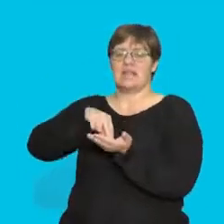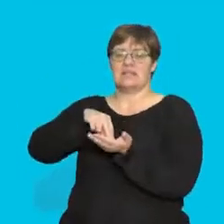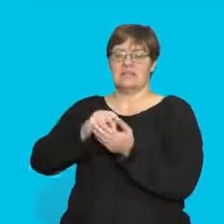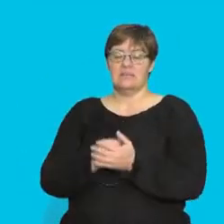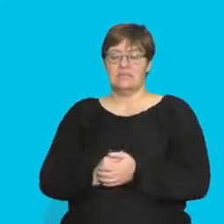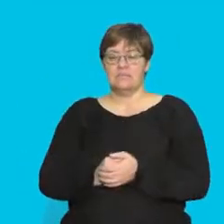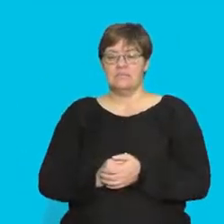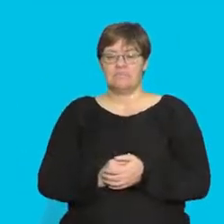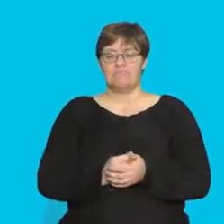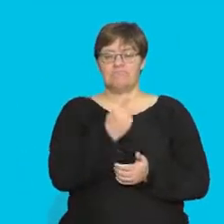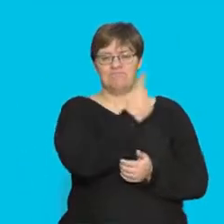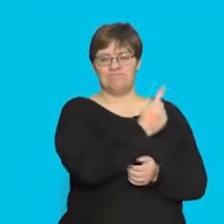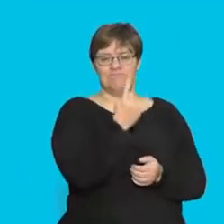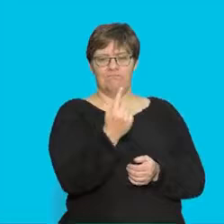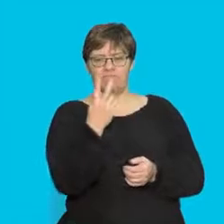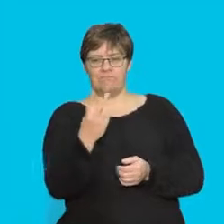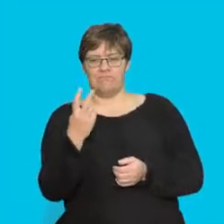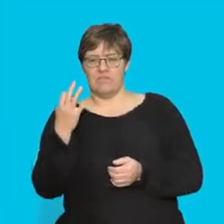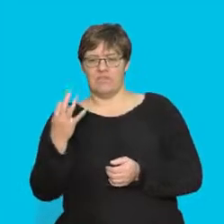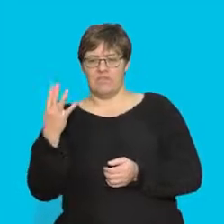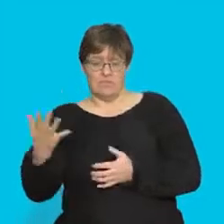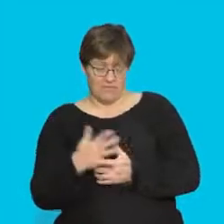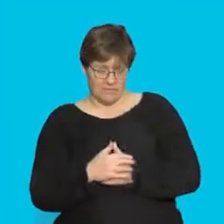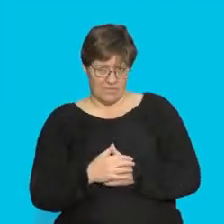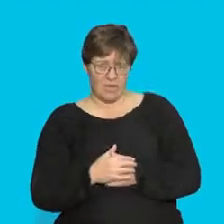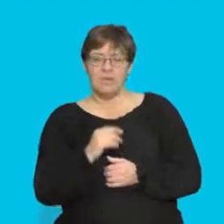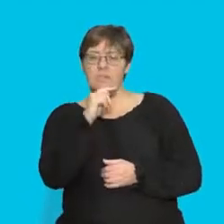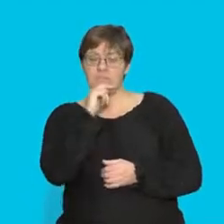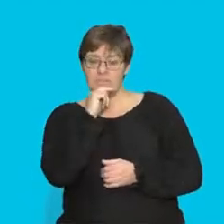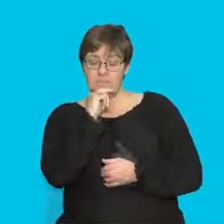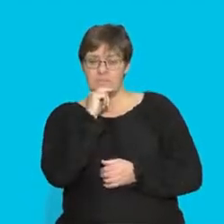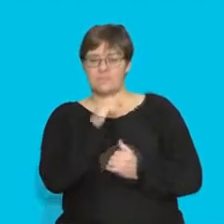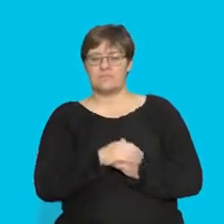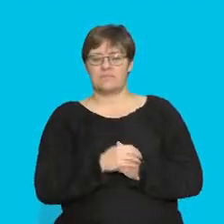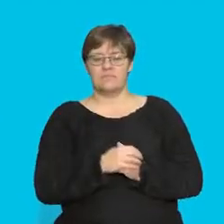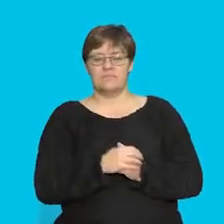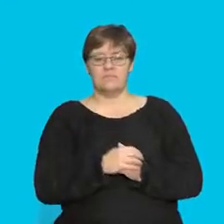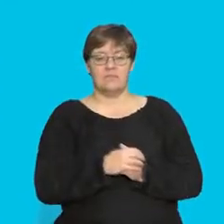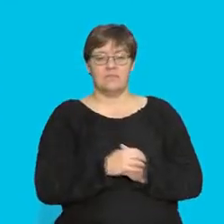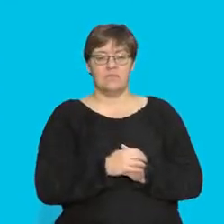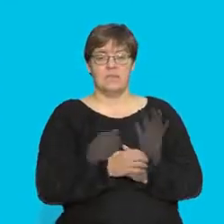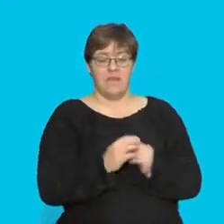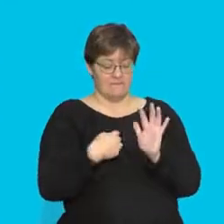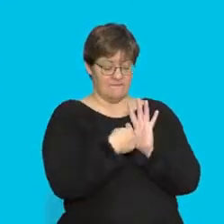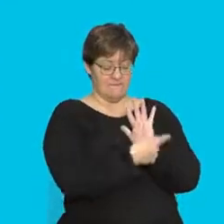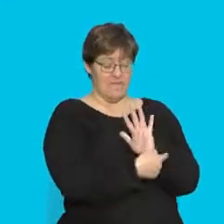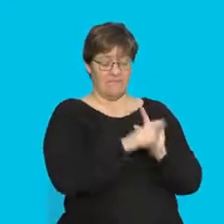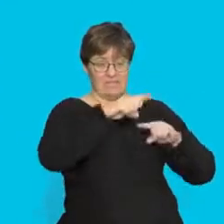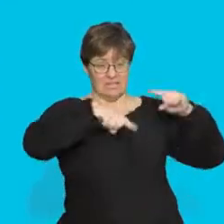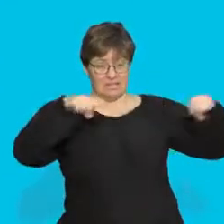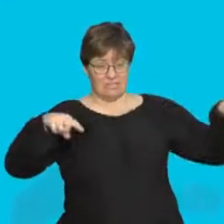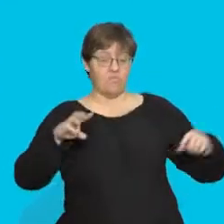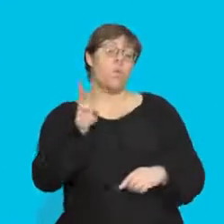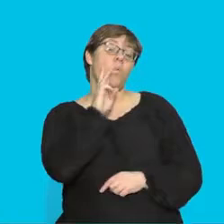on the sand. And what we've got going on here is niche partitioning. We've got 5